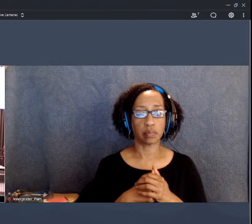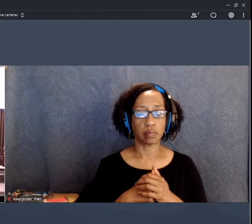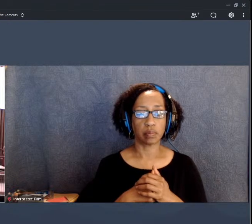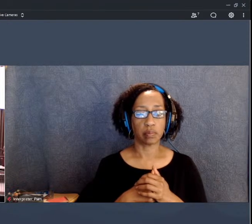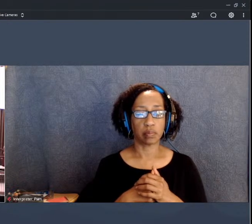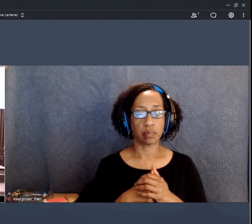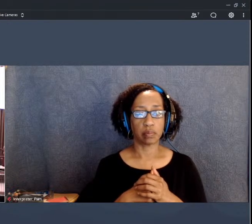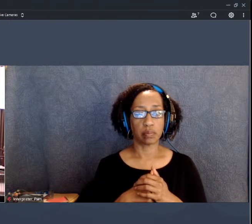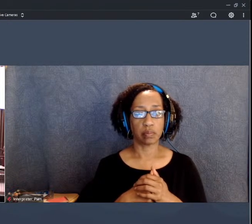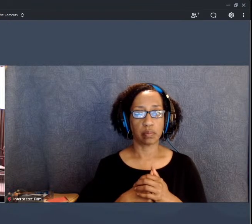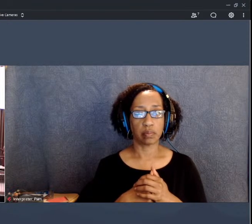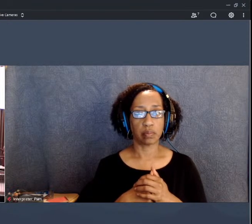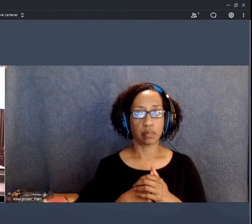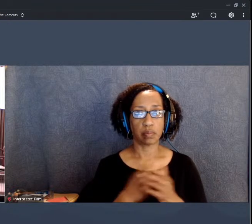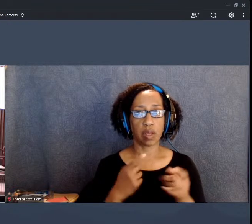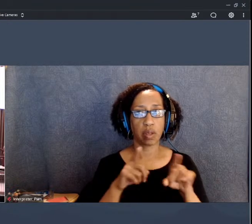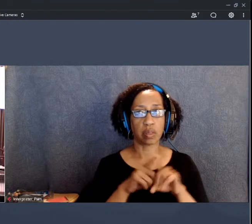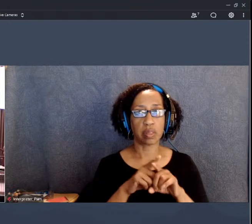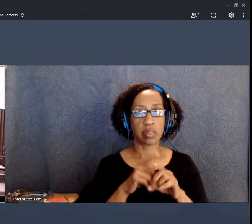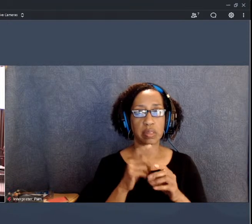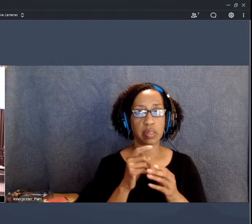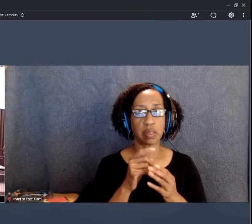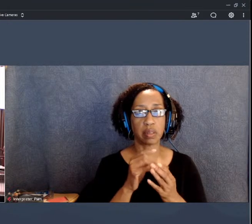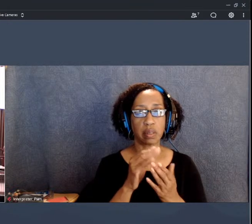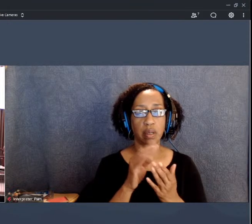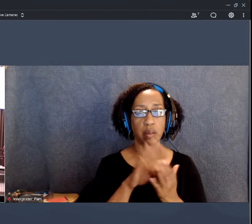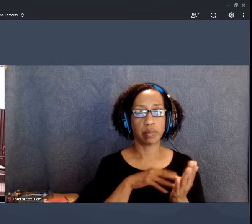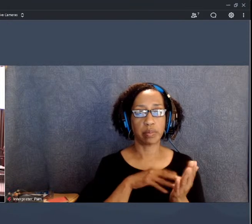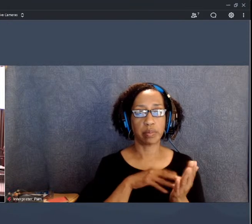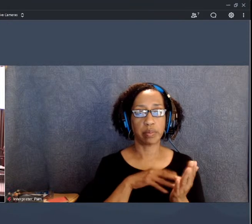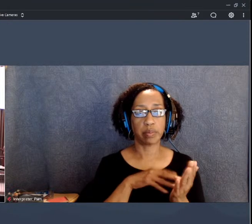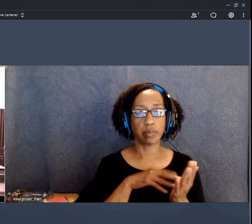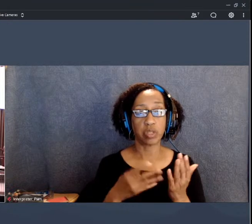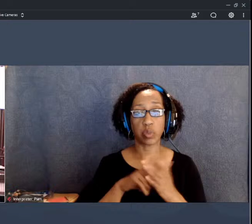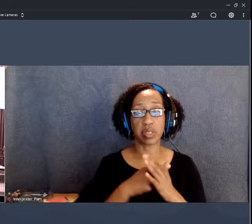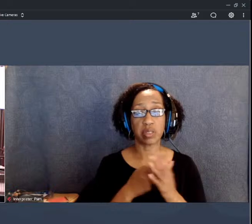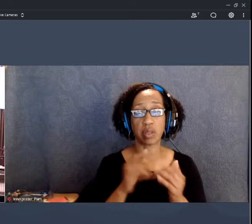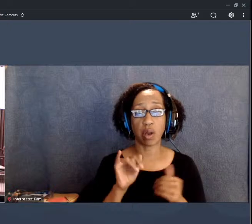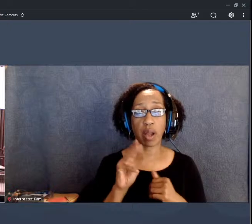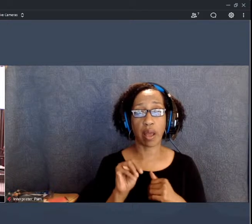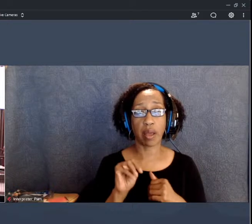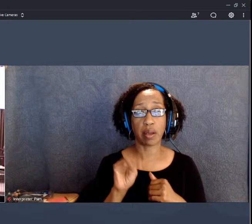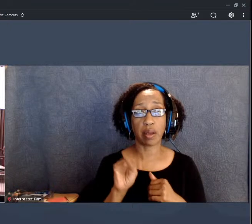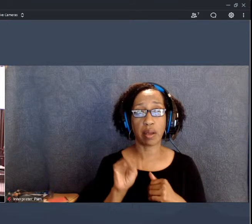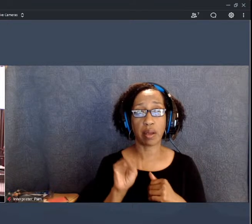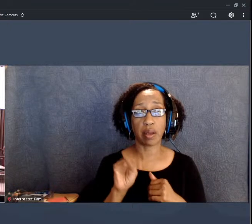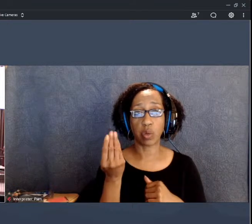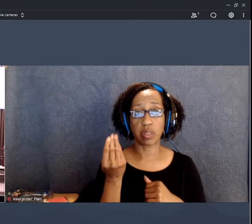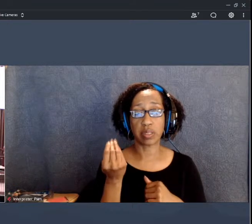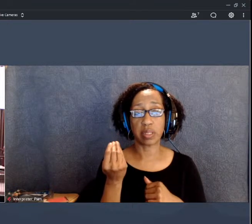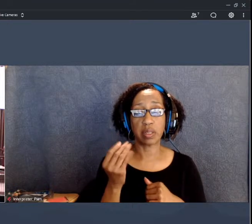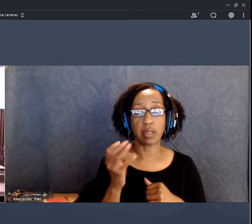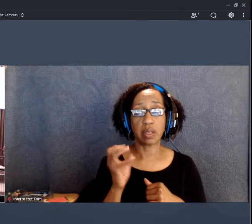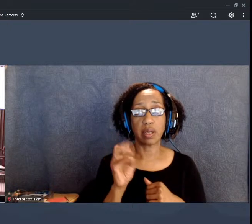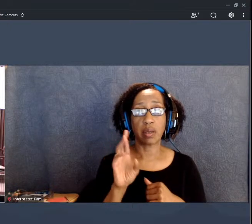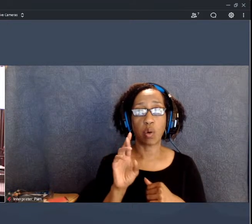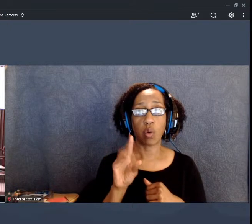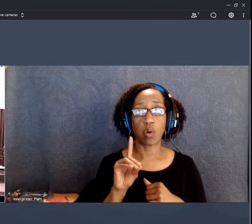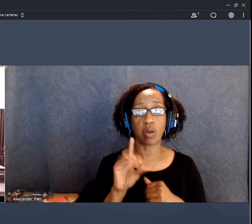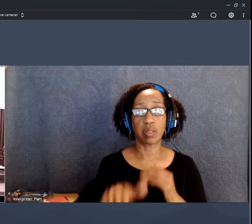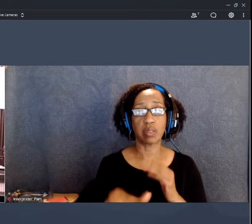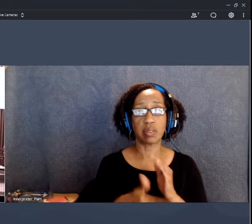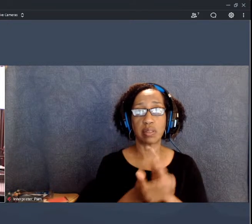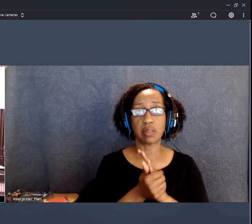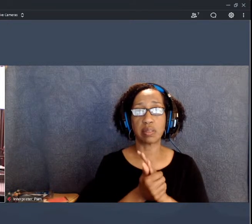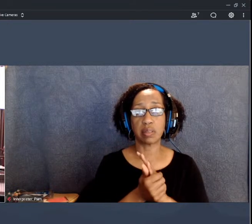On our consent agenda, we'll start with item number 14, an ordinance to amend, it's up for